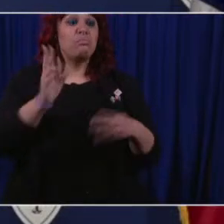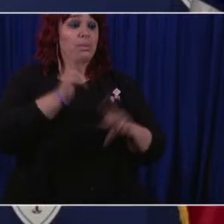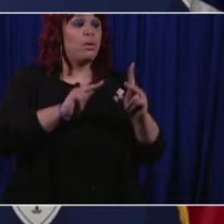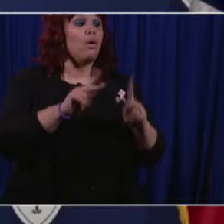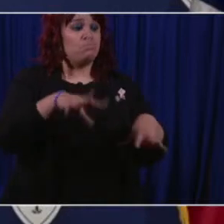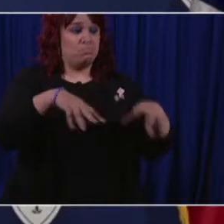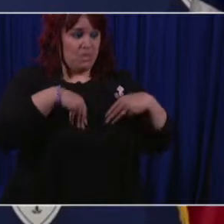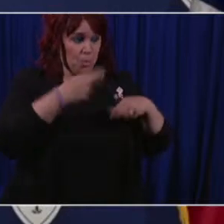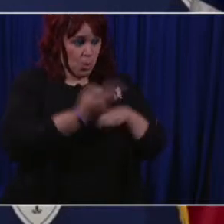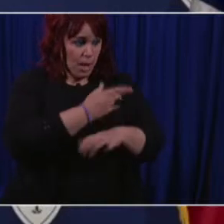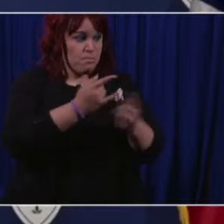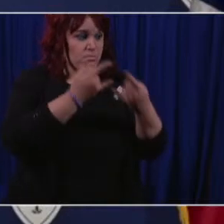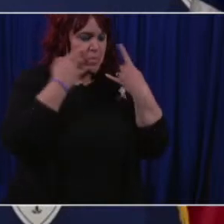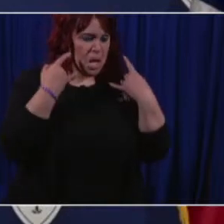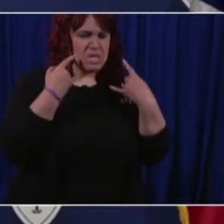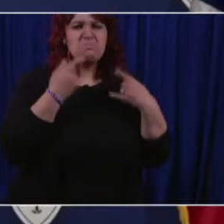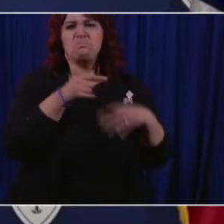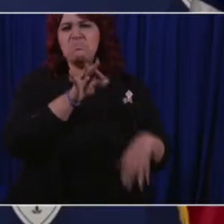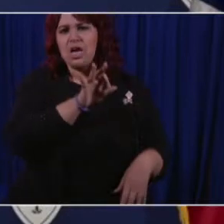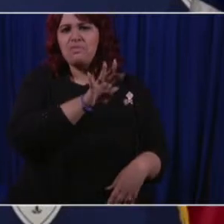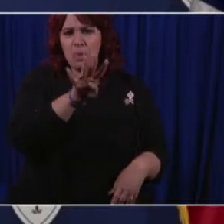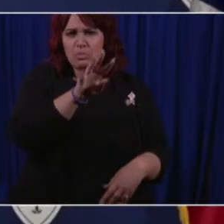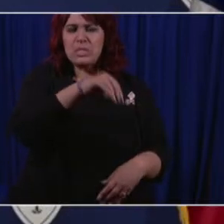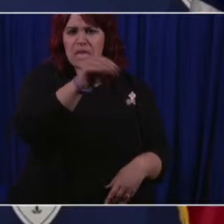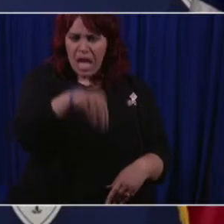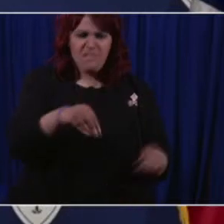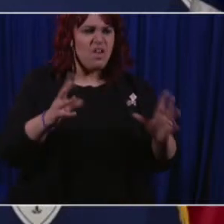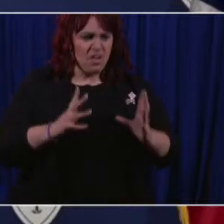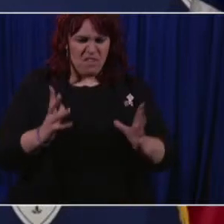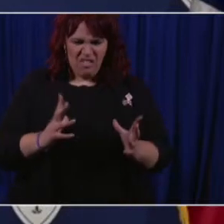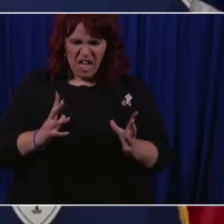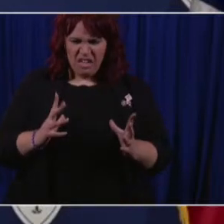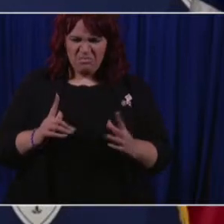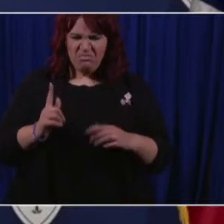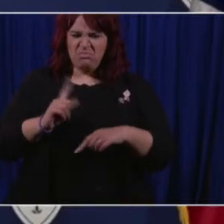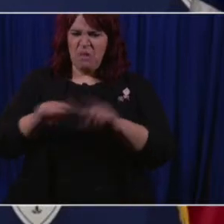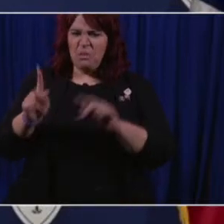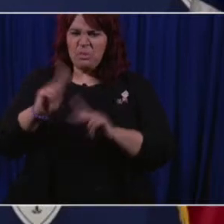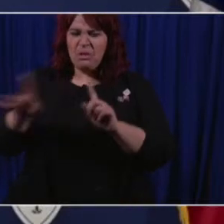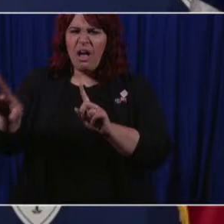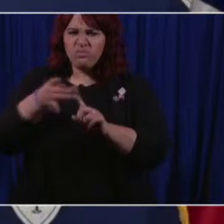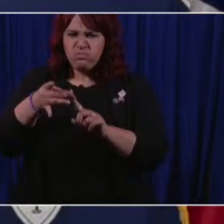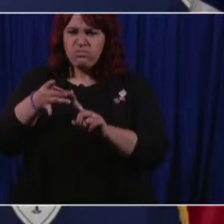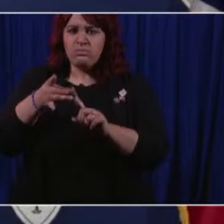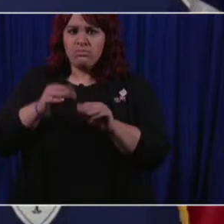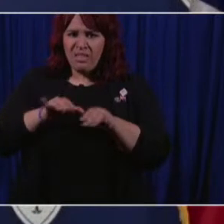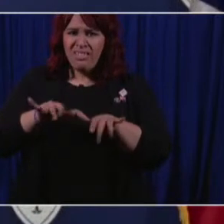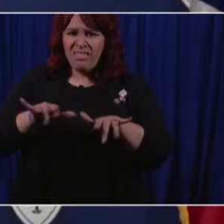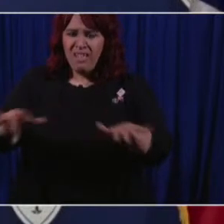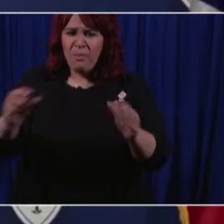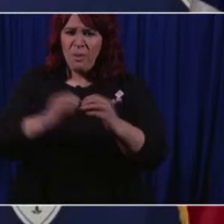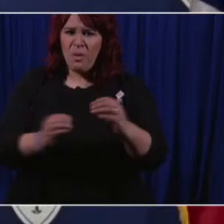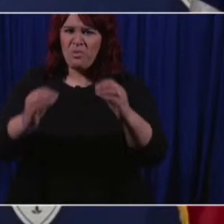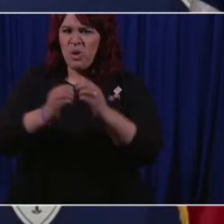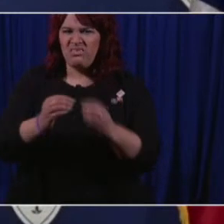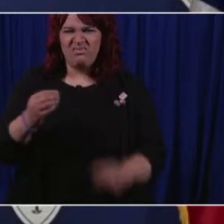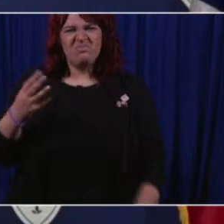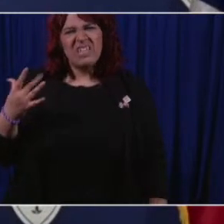is happening? Why are the numbers going in the wrong direction? We'll let Dr. Vanderhoff take